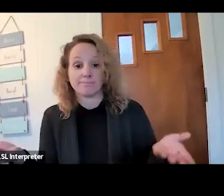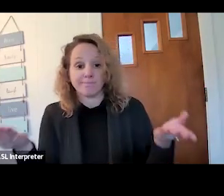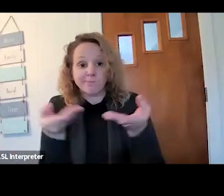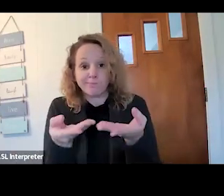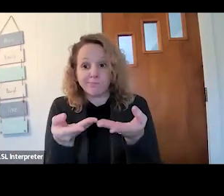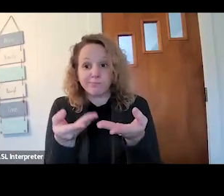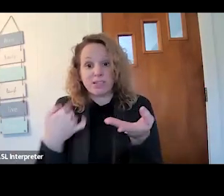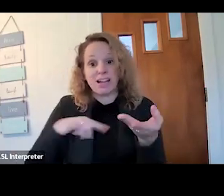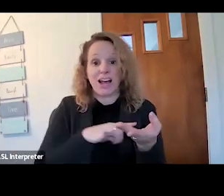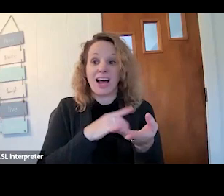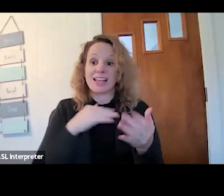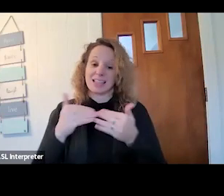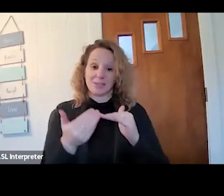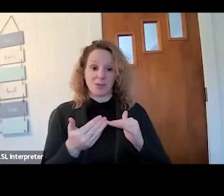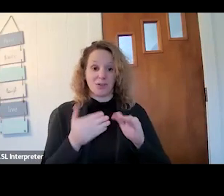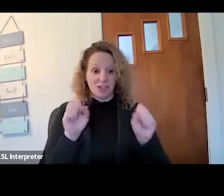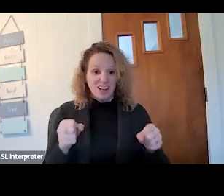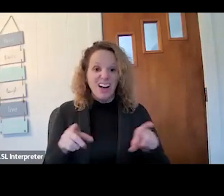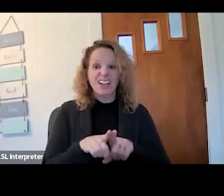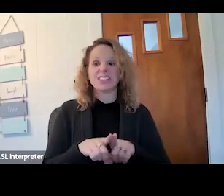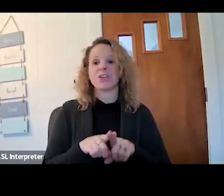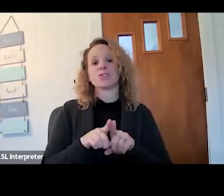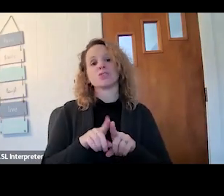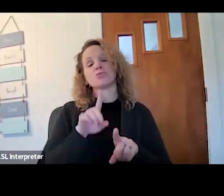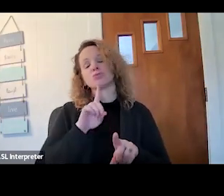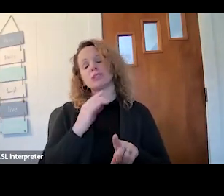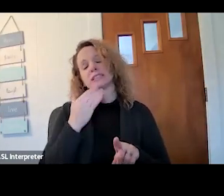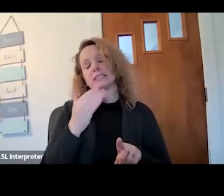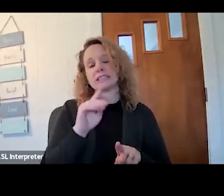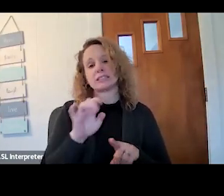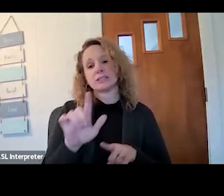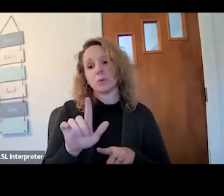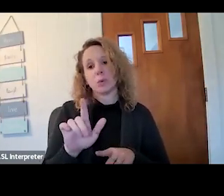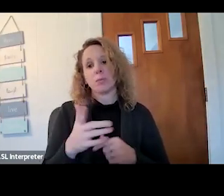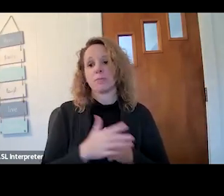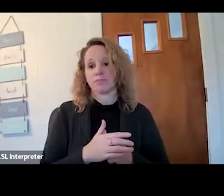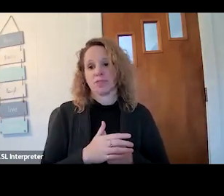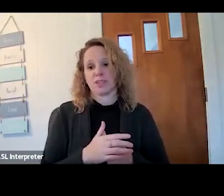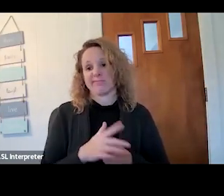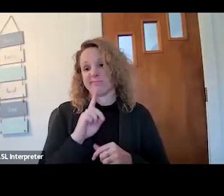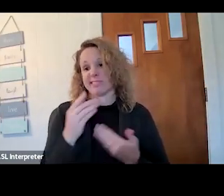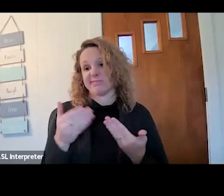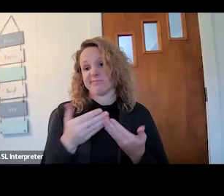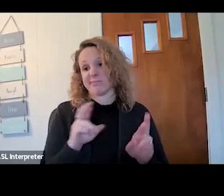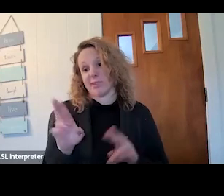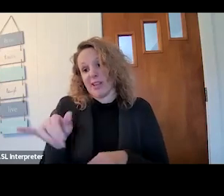between us and our community. So it's a tremendous tool, and it takes really no time at all to prepare.